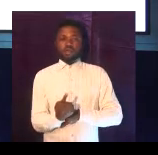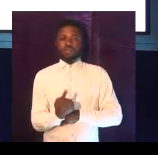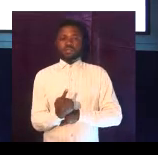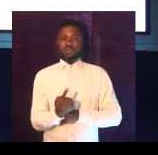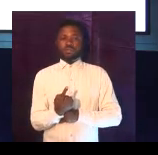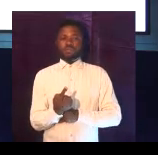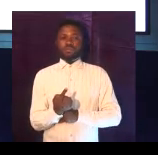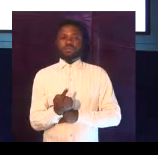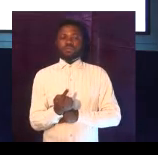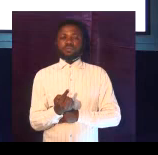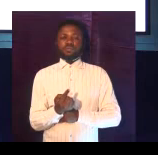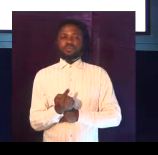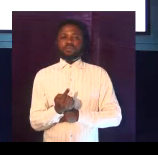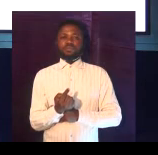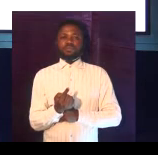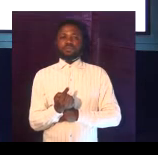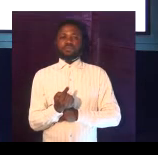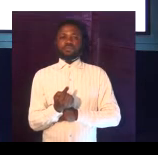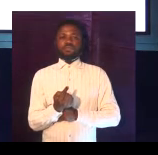Quarantine.